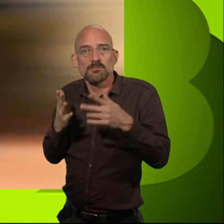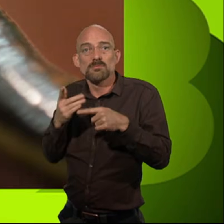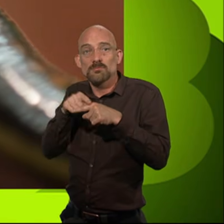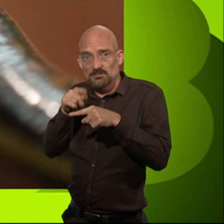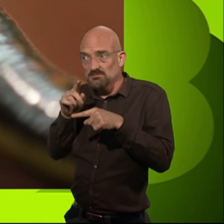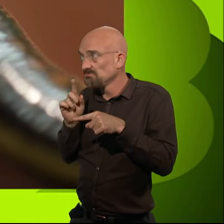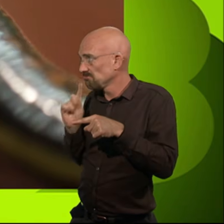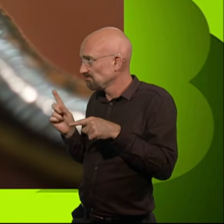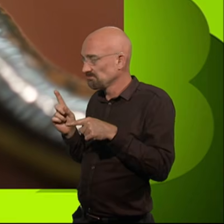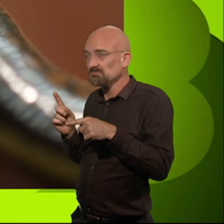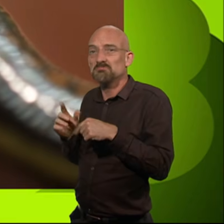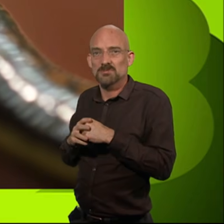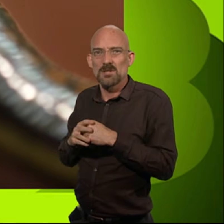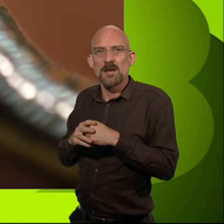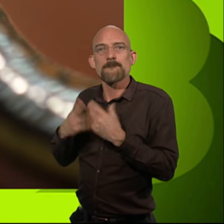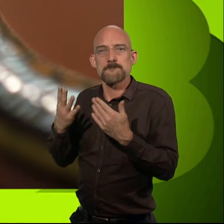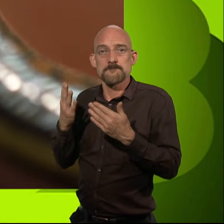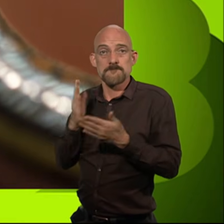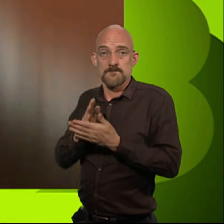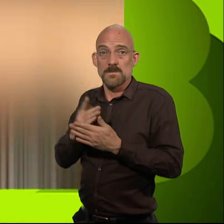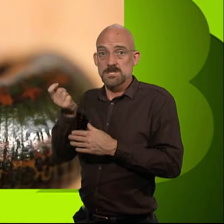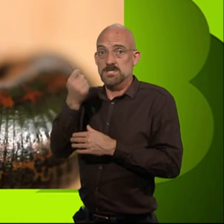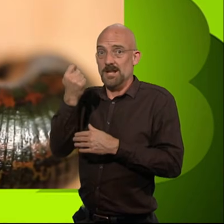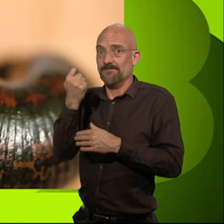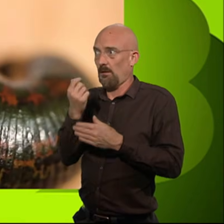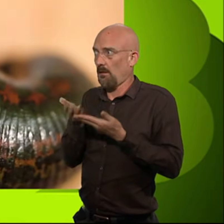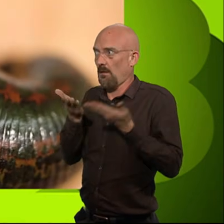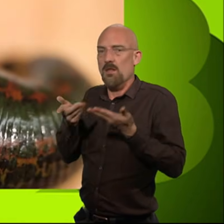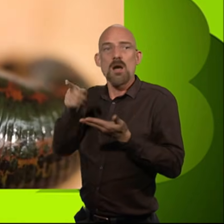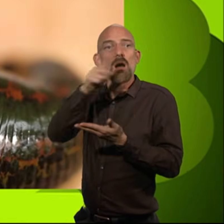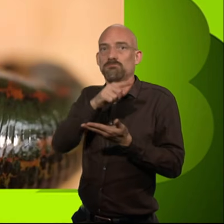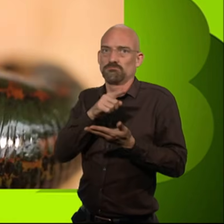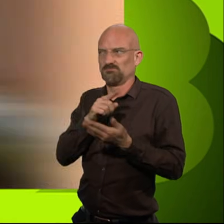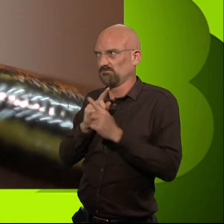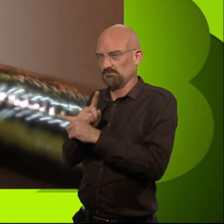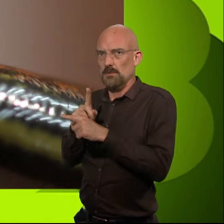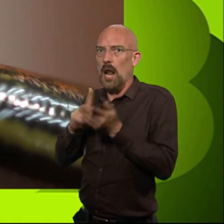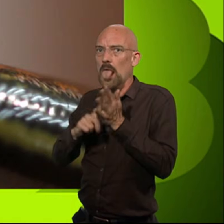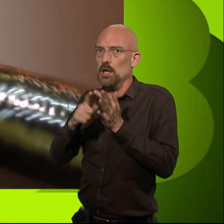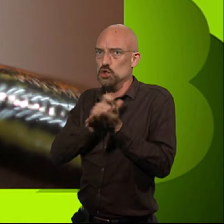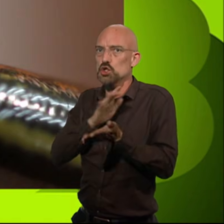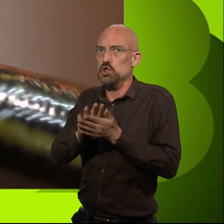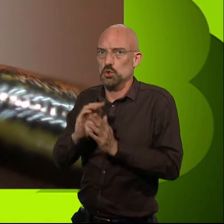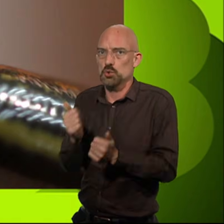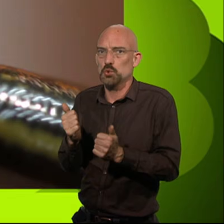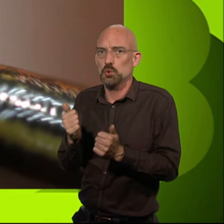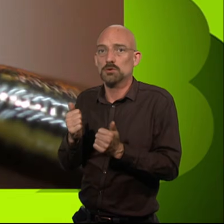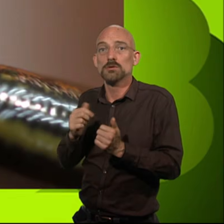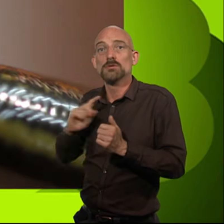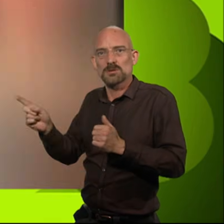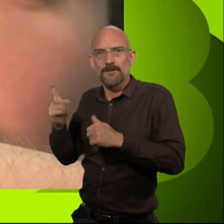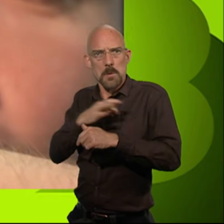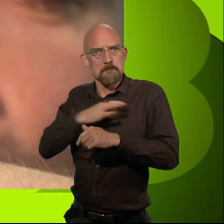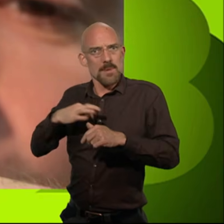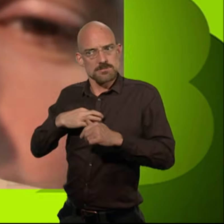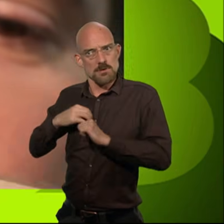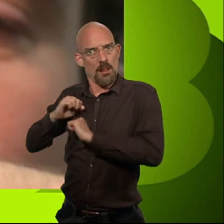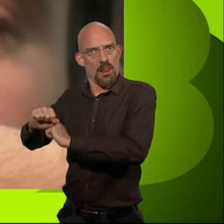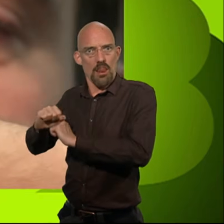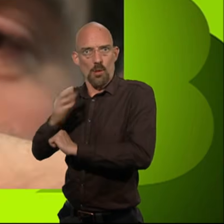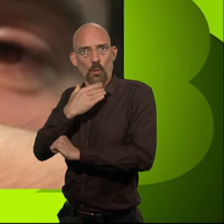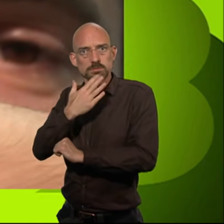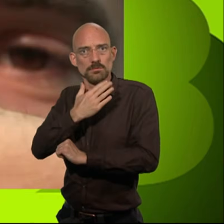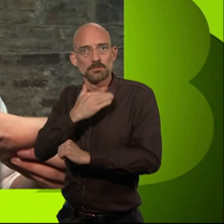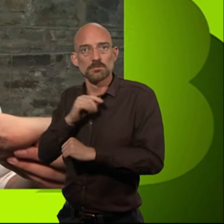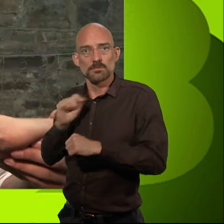machine or drug that can do this job as successfully as a leech. And with such an important medical role, leeches are bred on a massive scale.